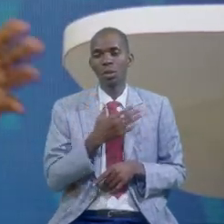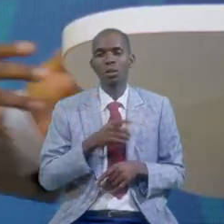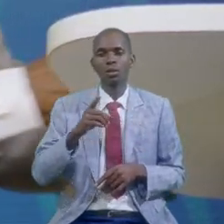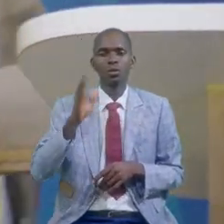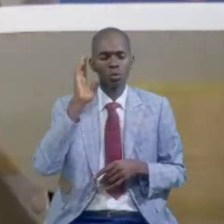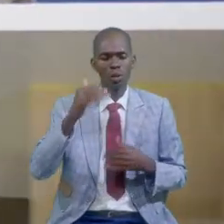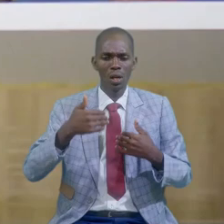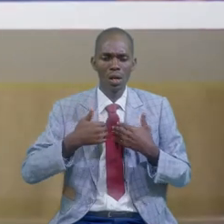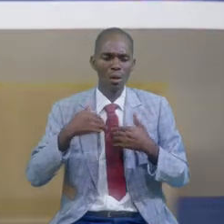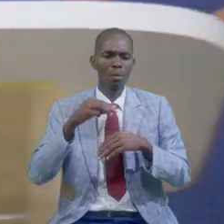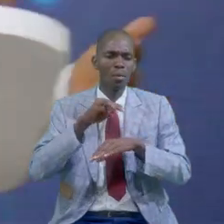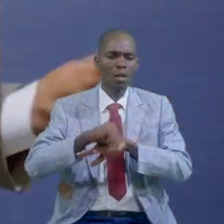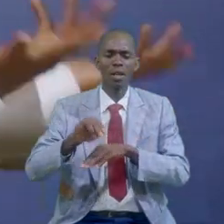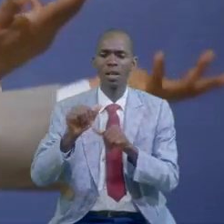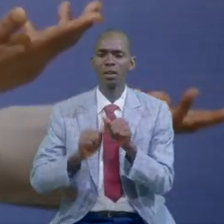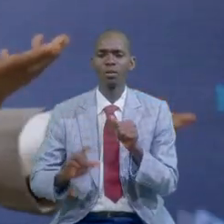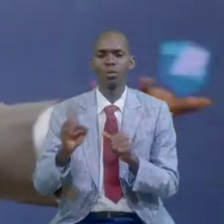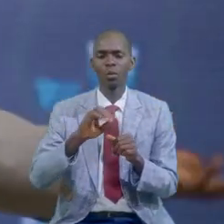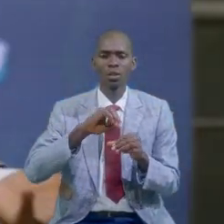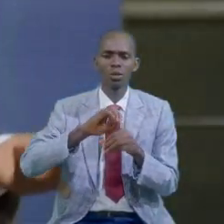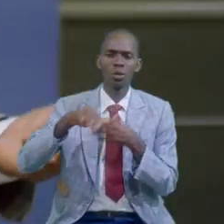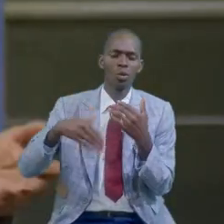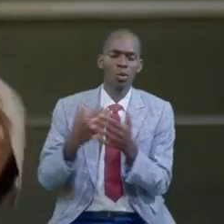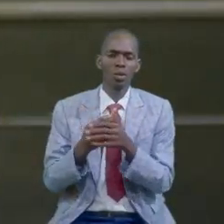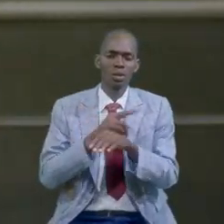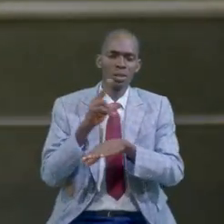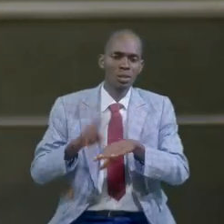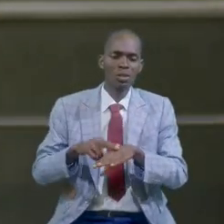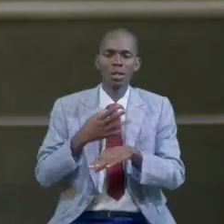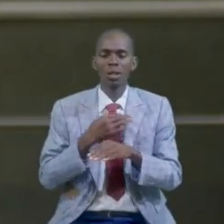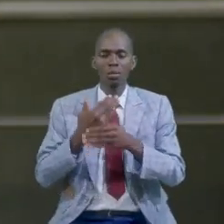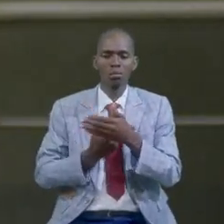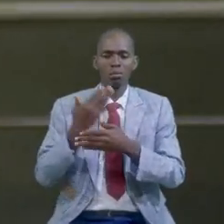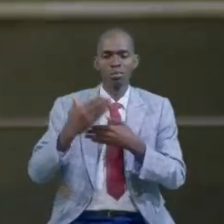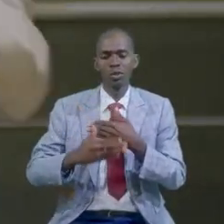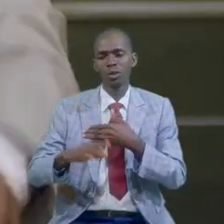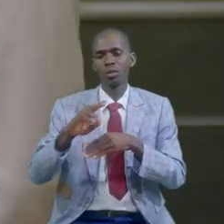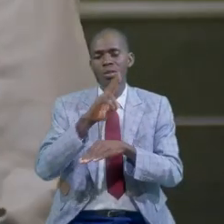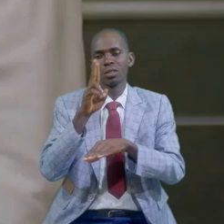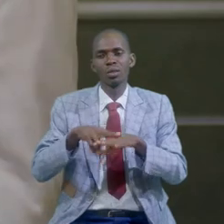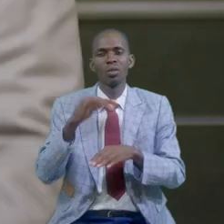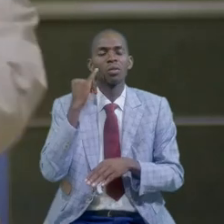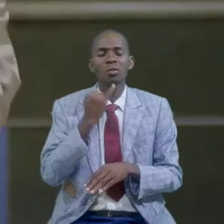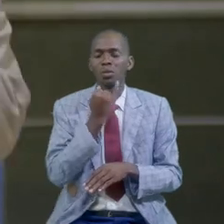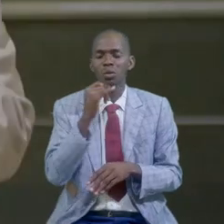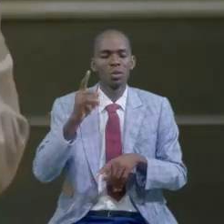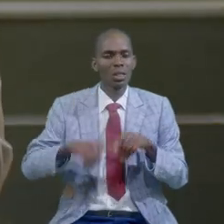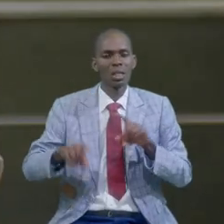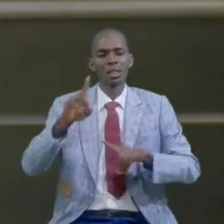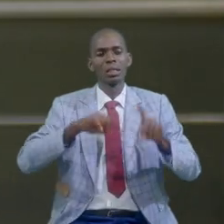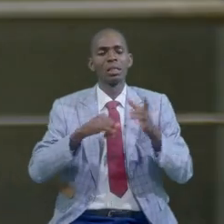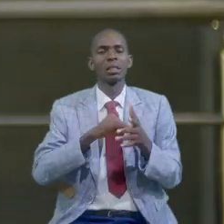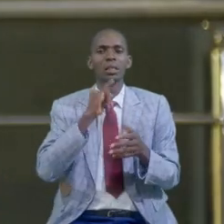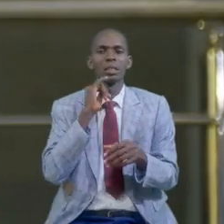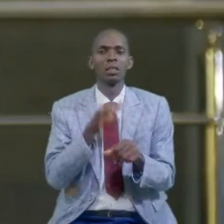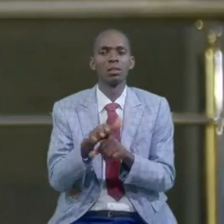the nation and beyond the nation of Israel. You cannot say it is enough. What have